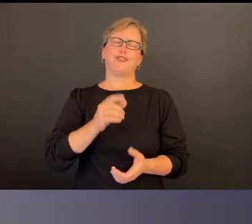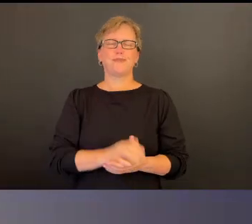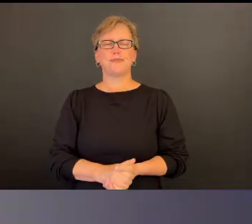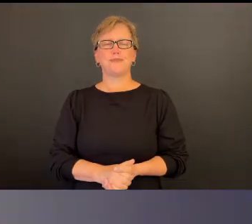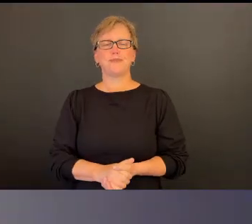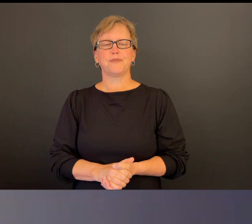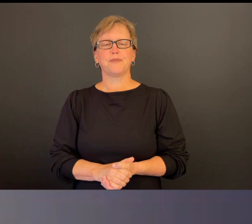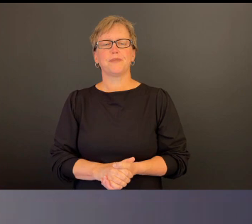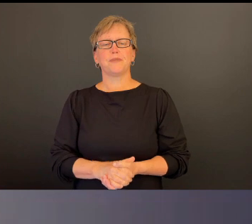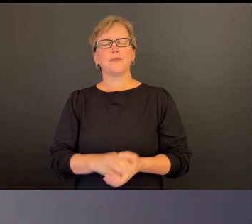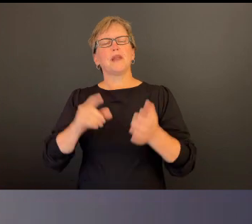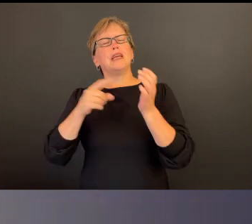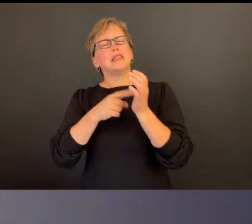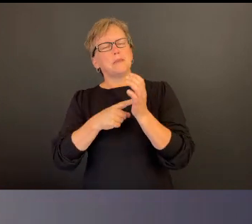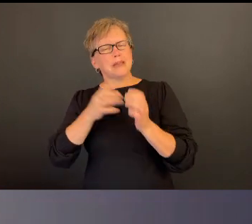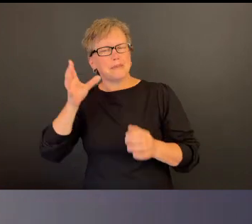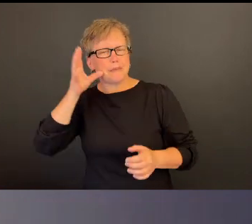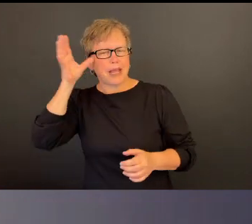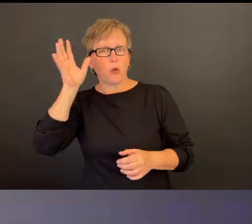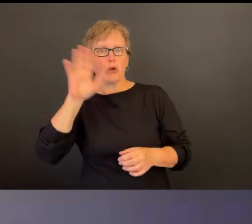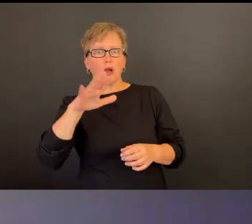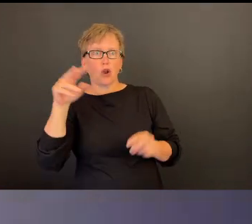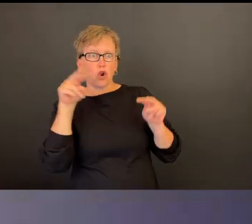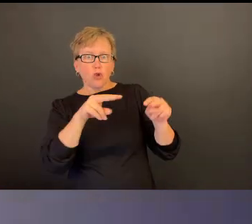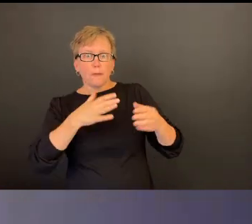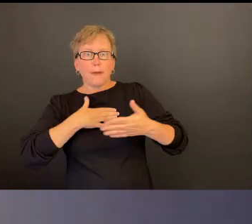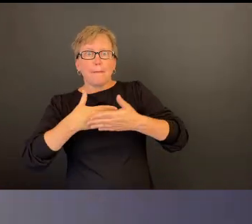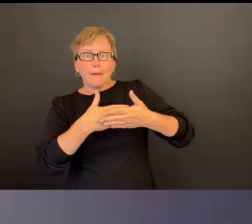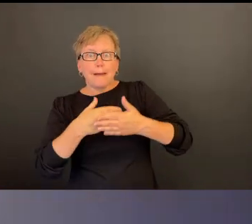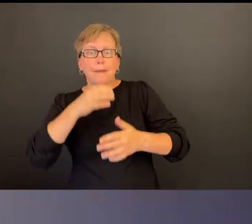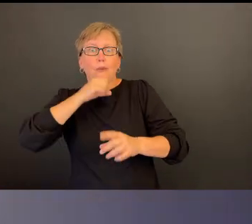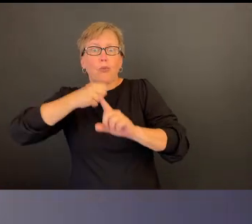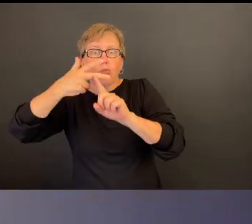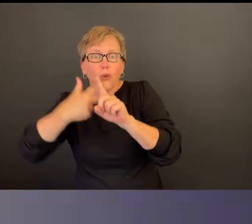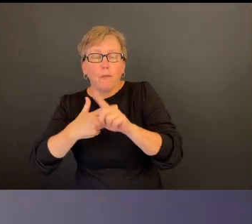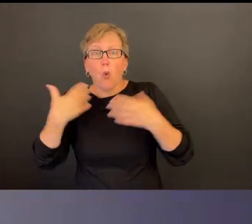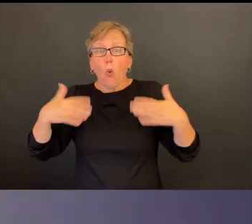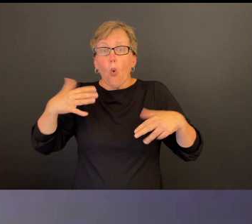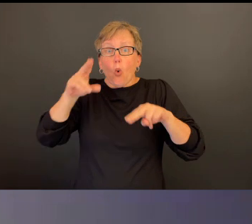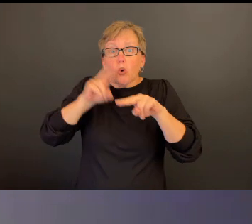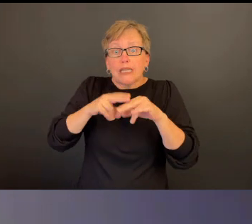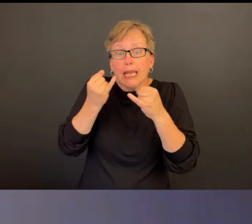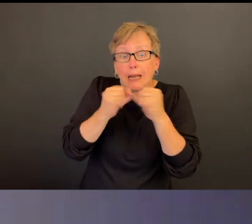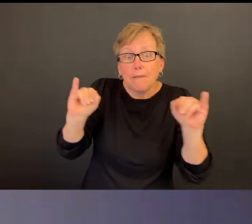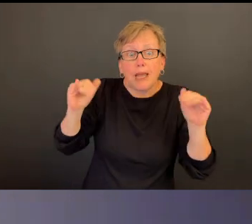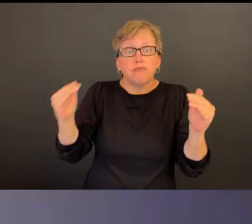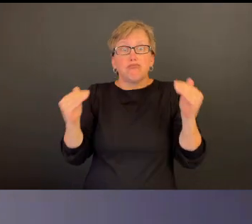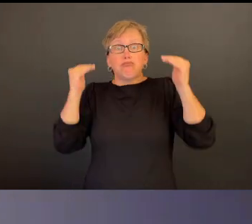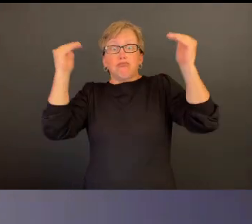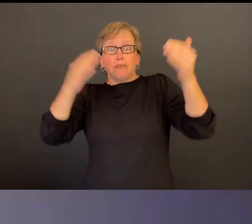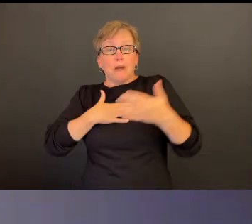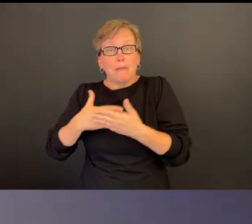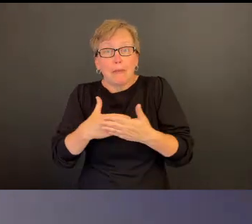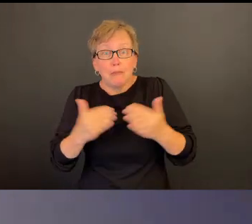Absolutely. So, sometimes we'll have parents that come in and they'll say, oh, look, my 3-month-old is sitting up